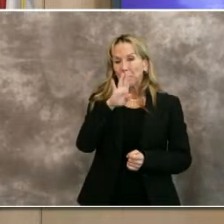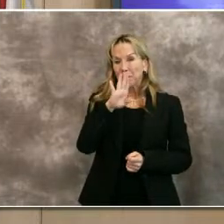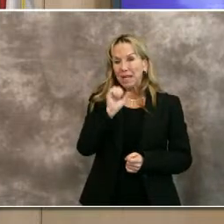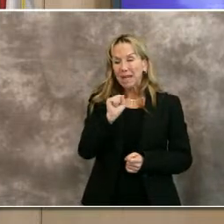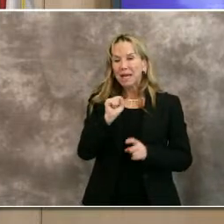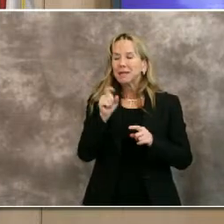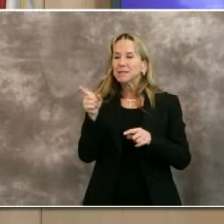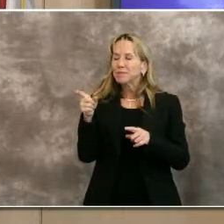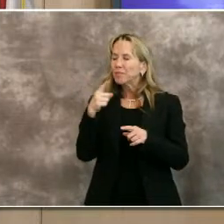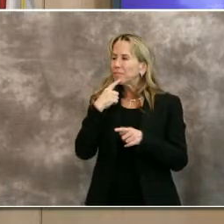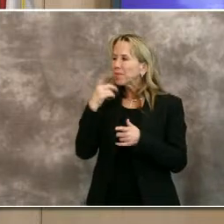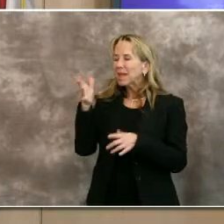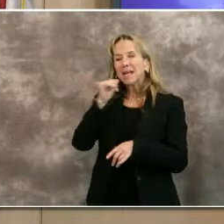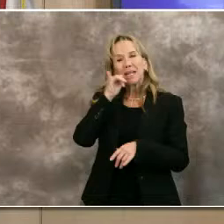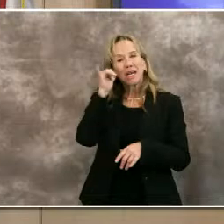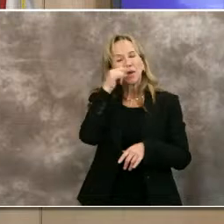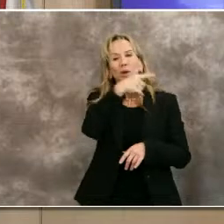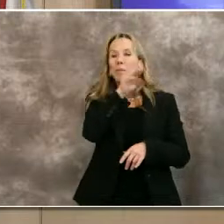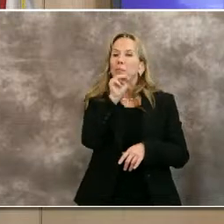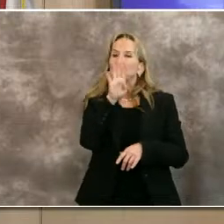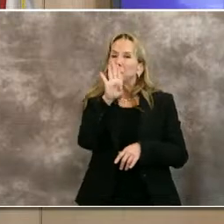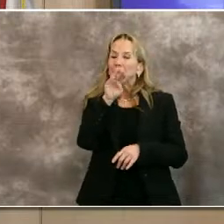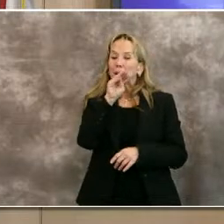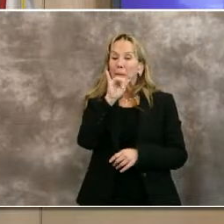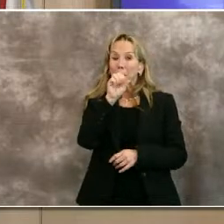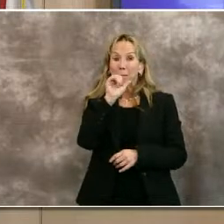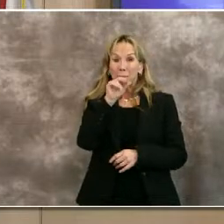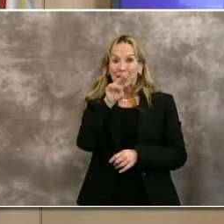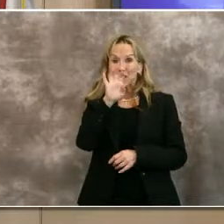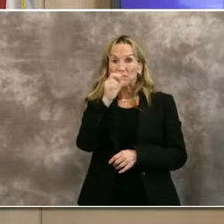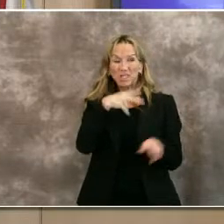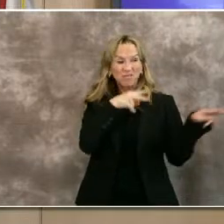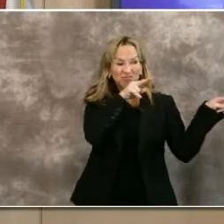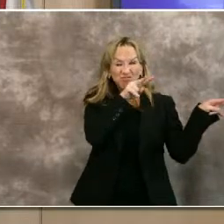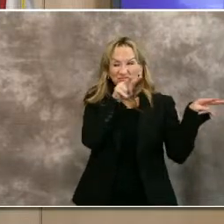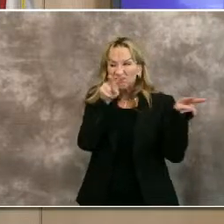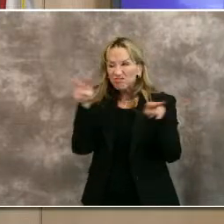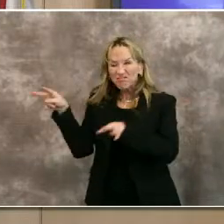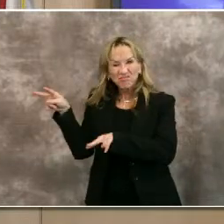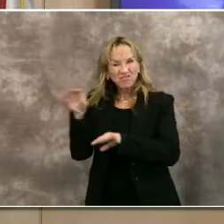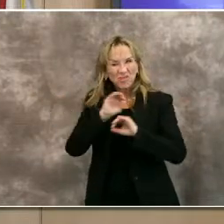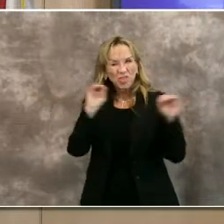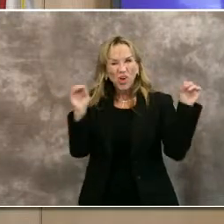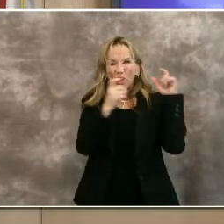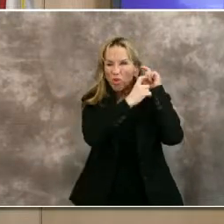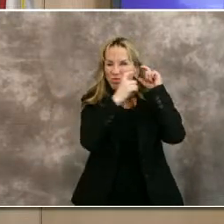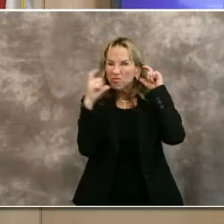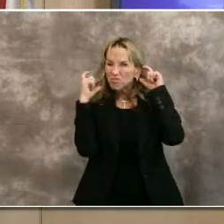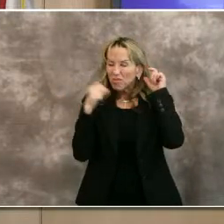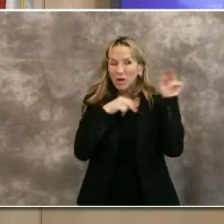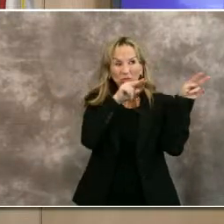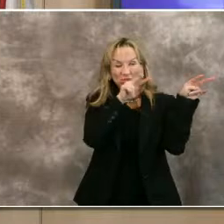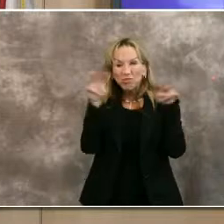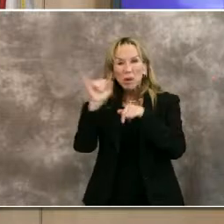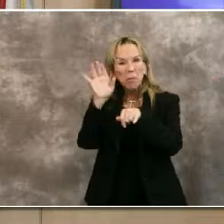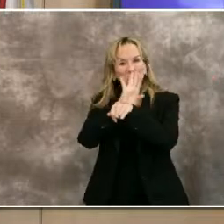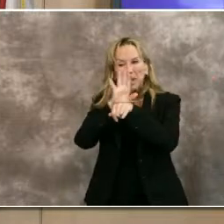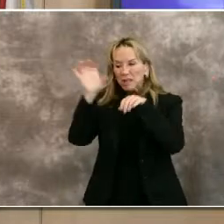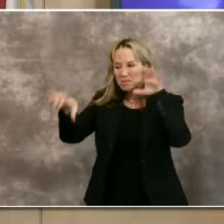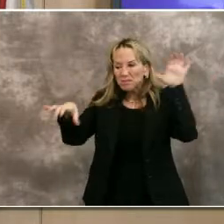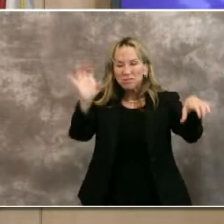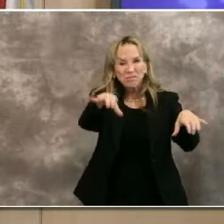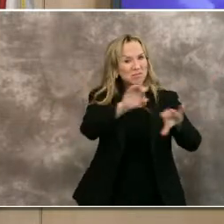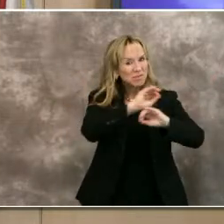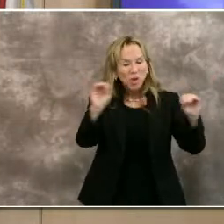Mission Beach yesterday, the vast majority of people were not wearing masks. This included in adjacent businesses. Given the fact that our